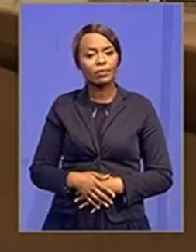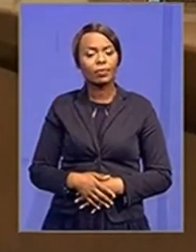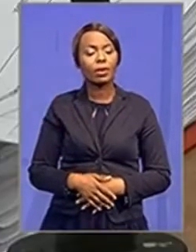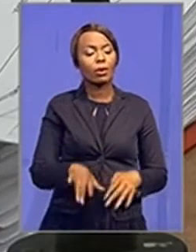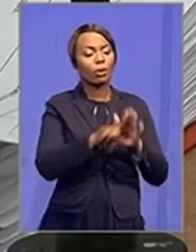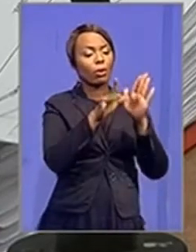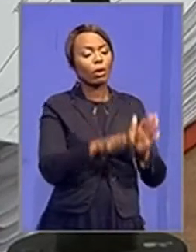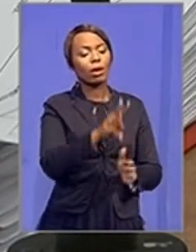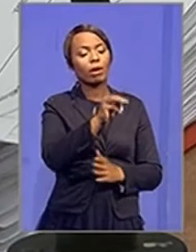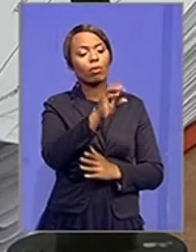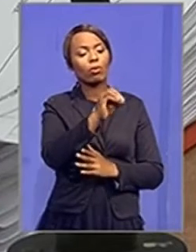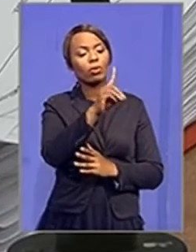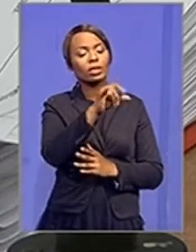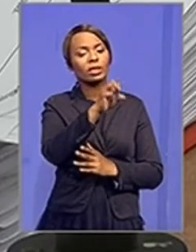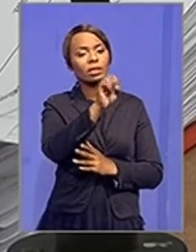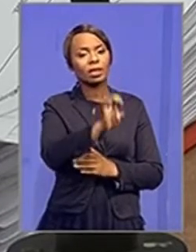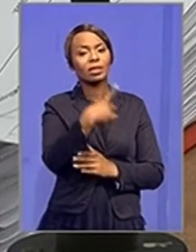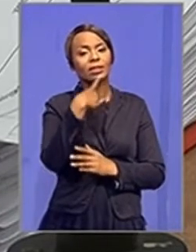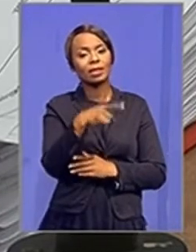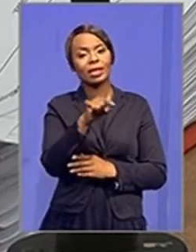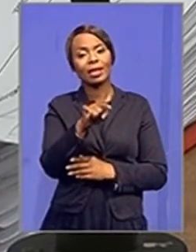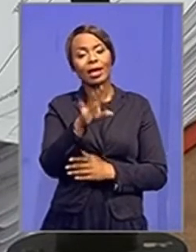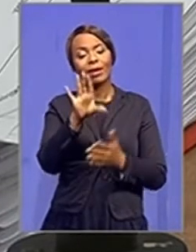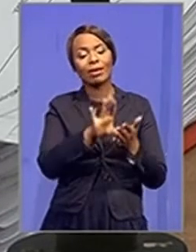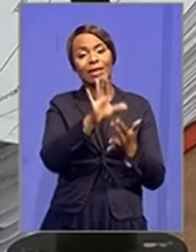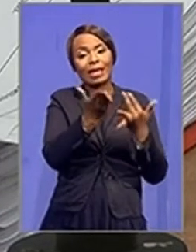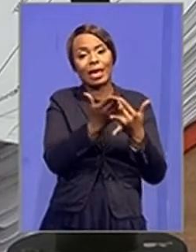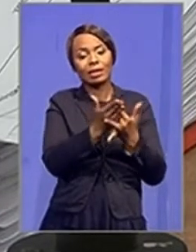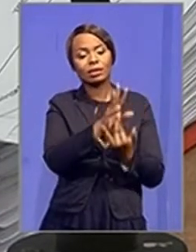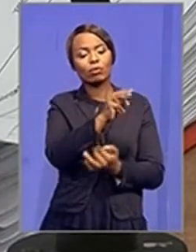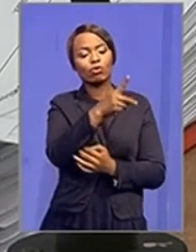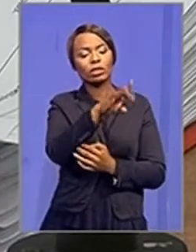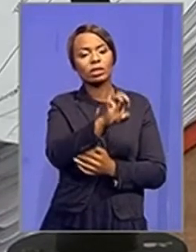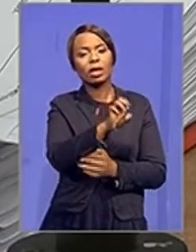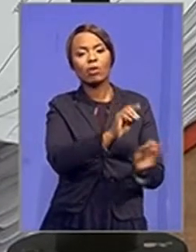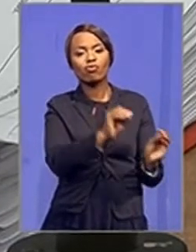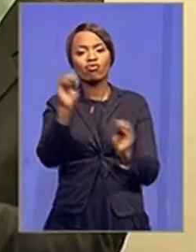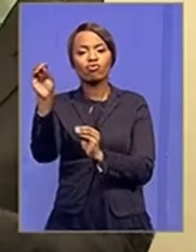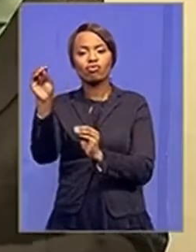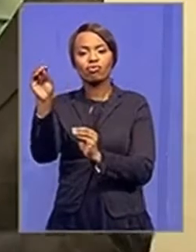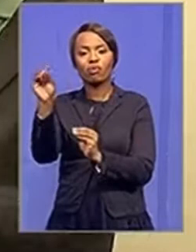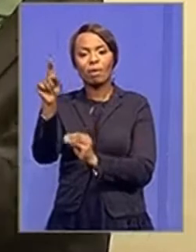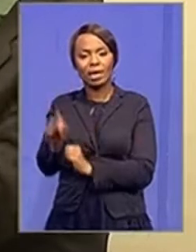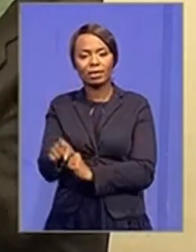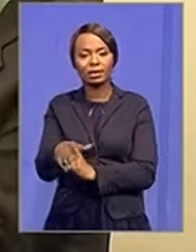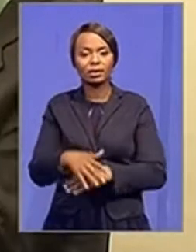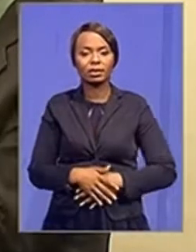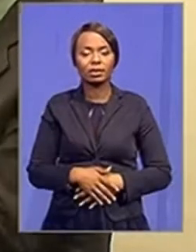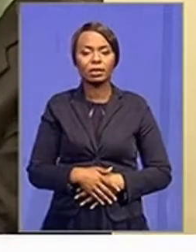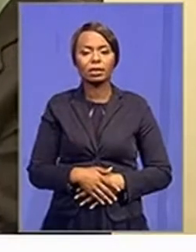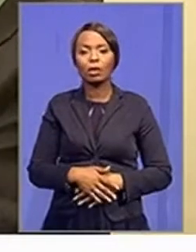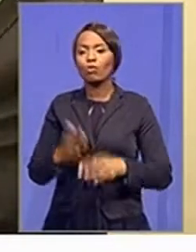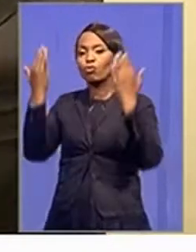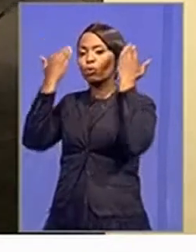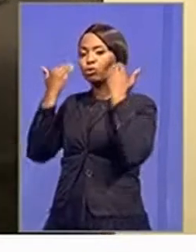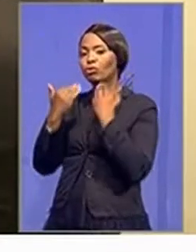ya gore ditatofatso kgatlhanong le Modise di gogelwe morago. The prosecution has gifted this